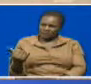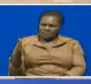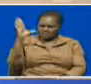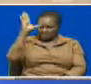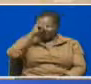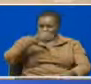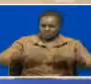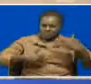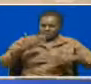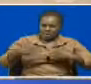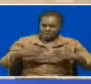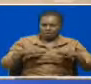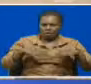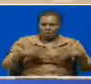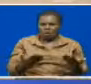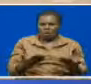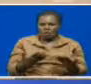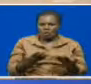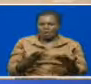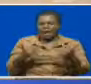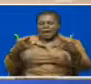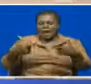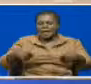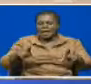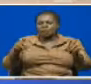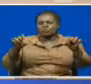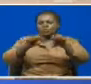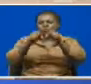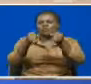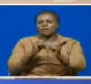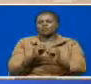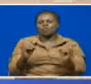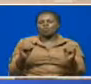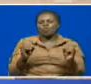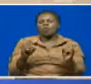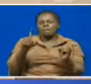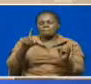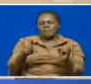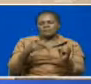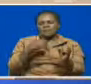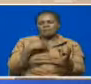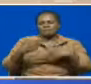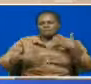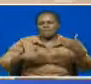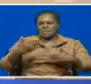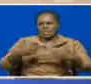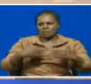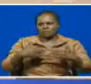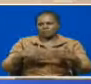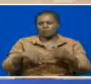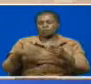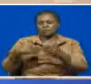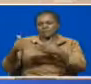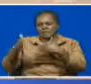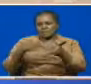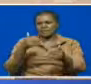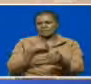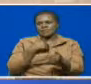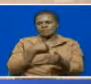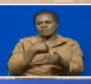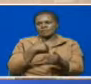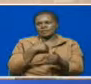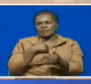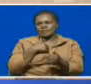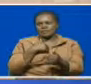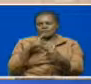misconduct or something that is not welcome in society, there will always be behavioral indicators. Okay. But then